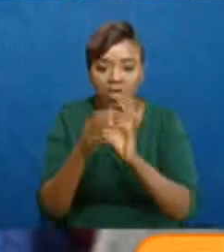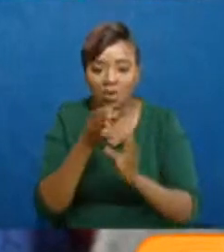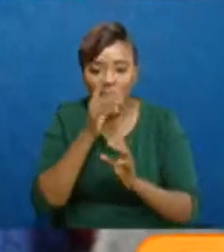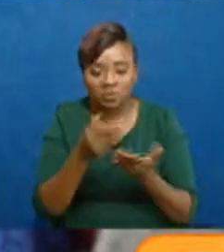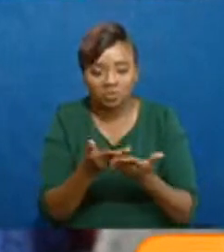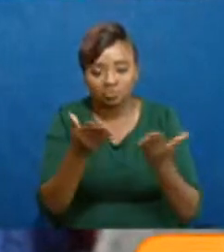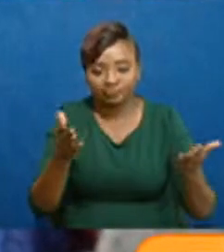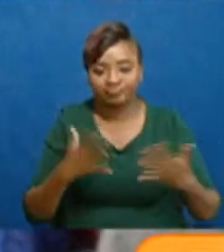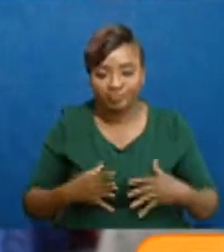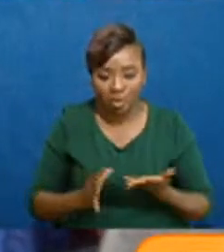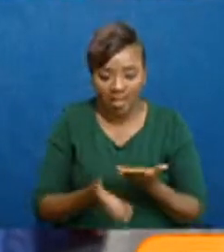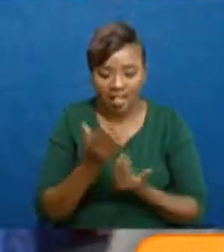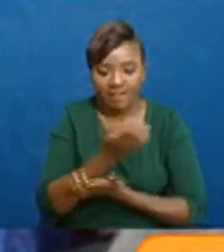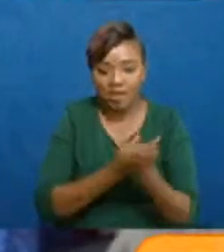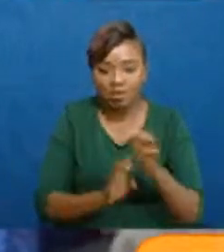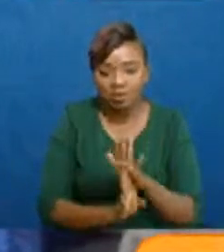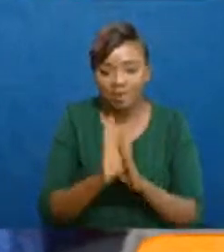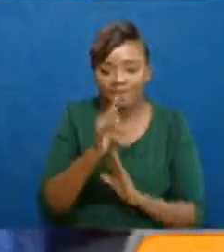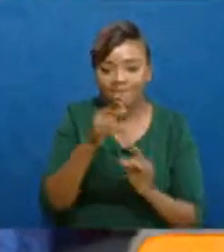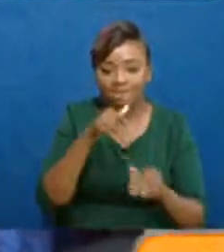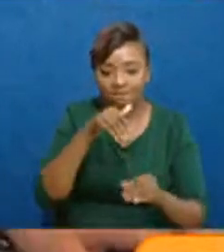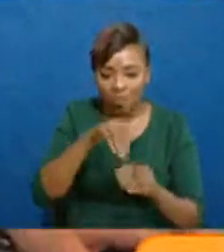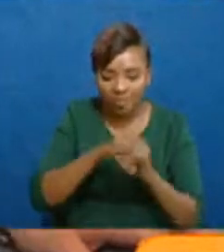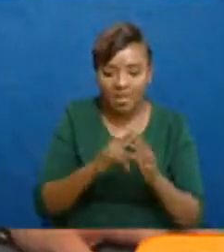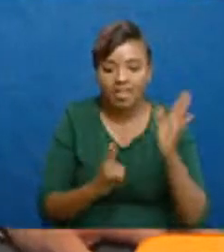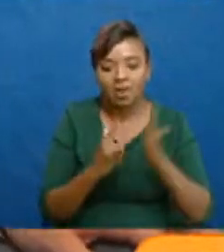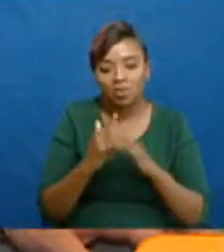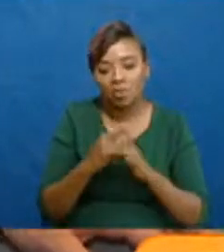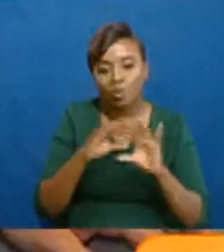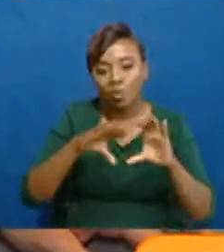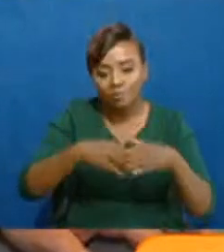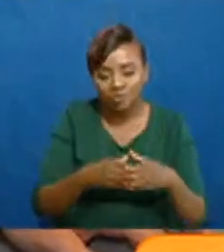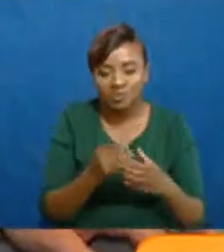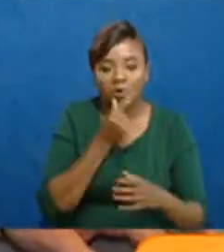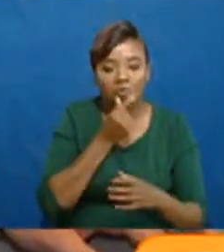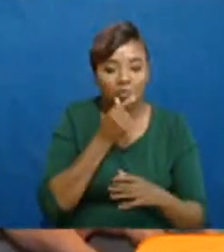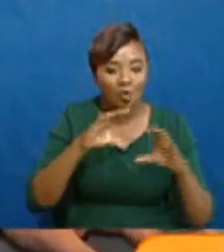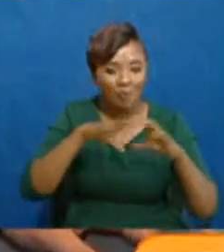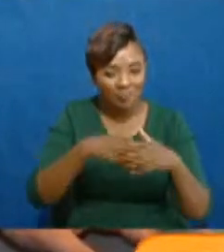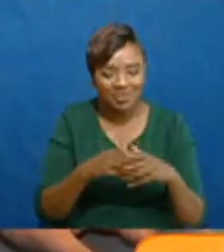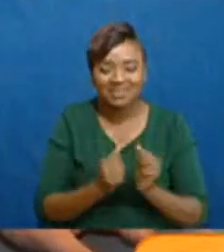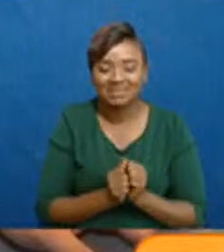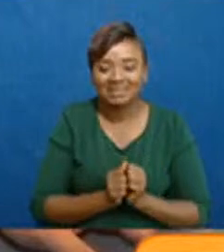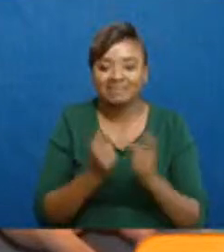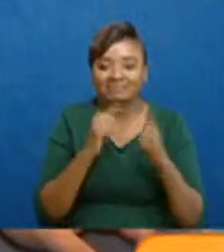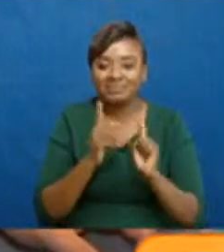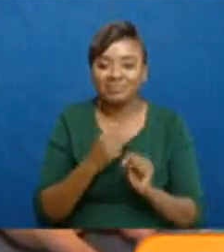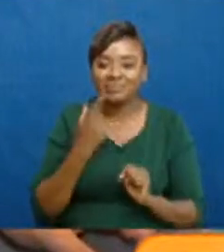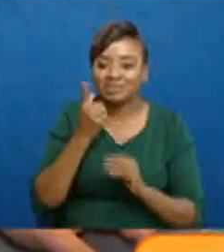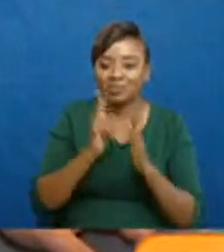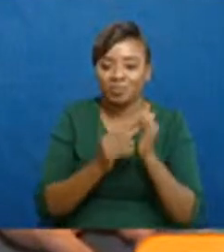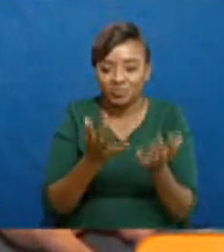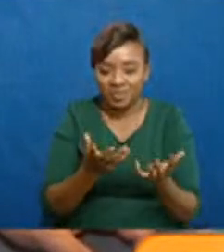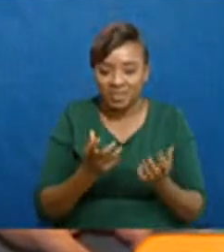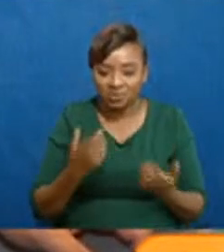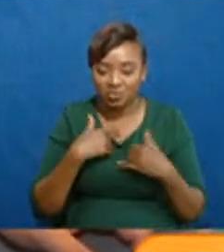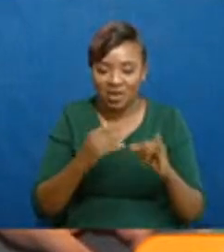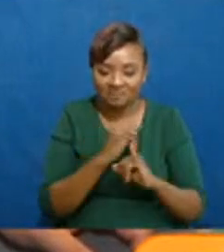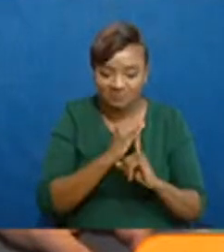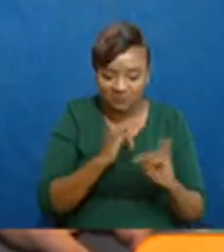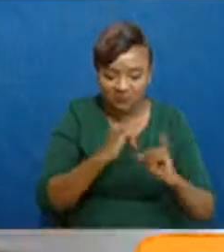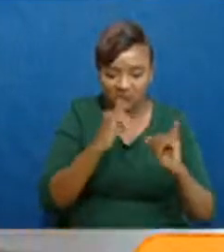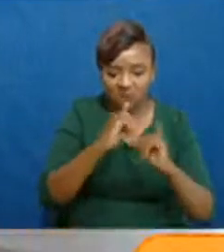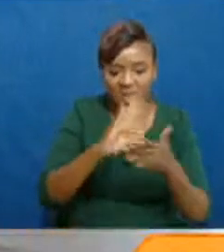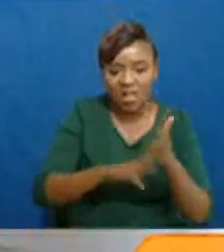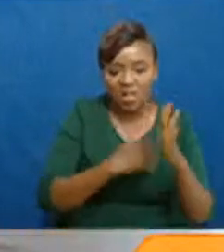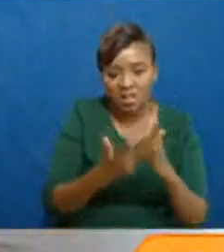economic catalyst among rural communities. The Kisumu County government reiterated its commitment to also enhance the sanitation